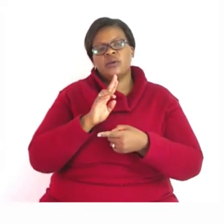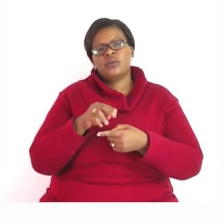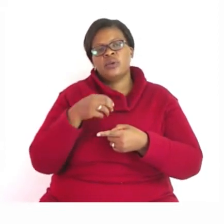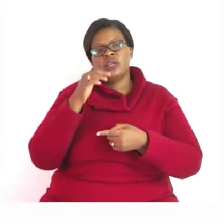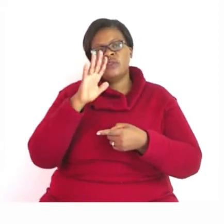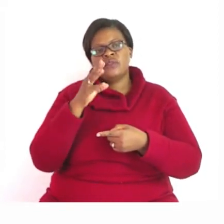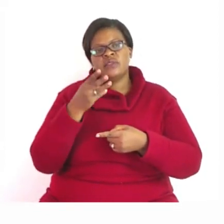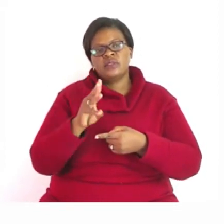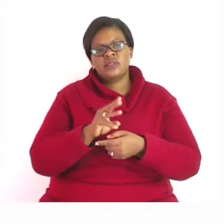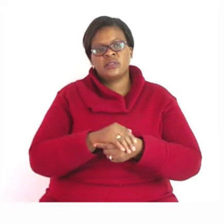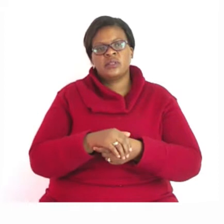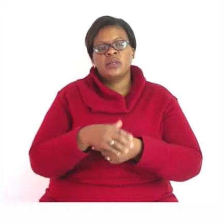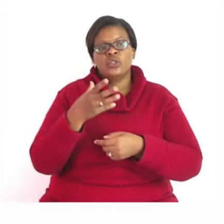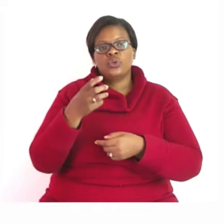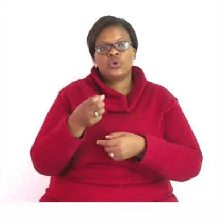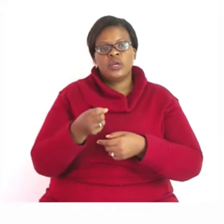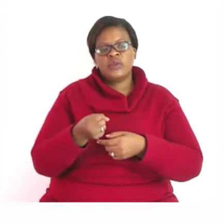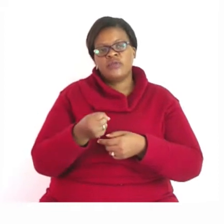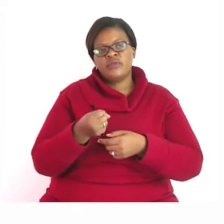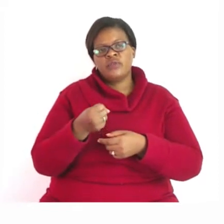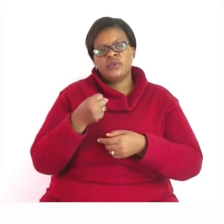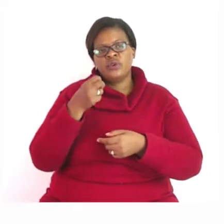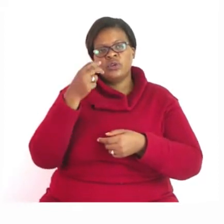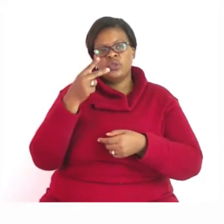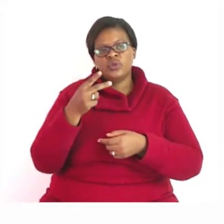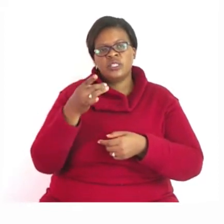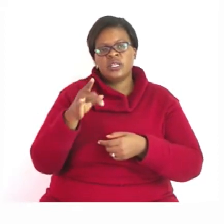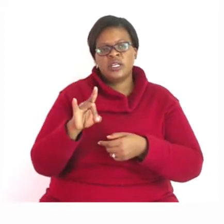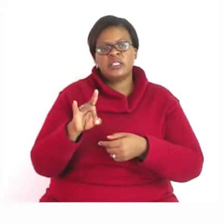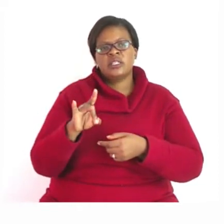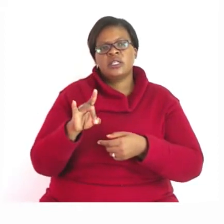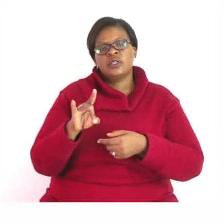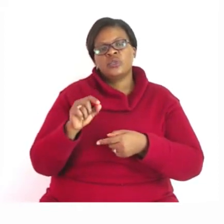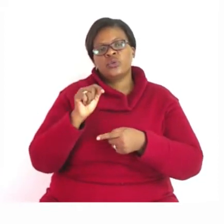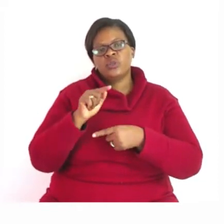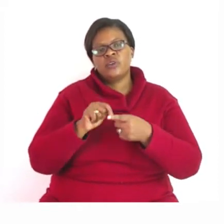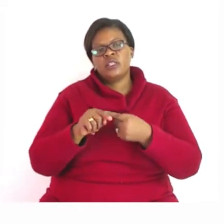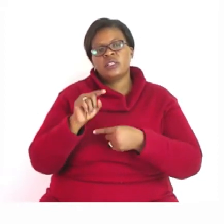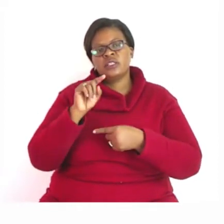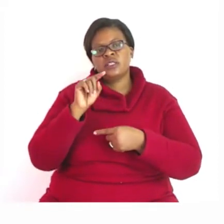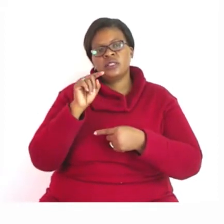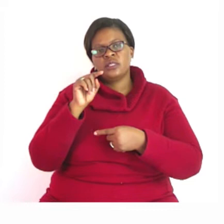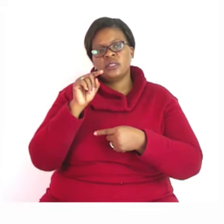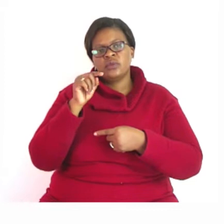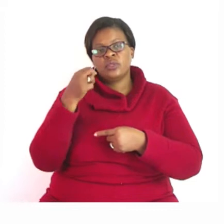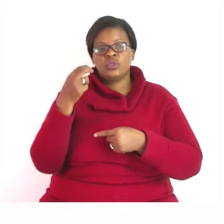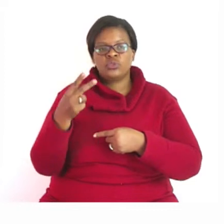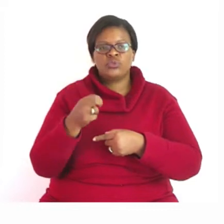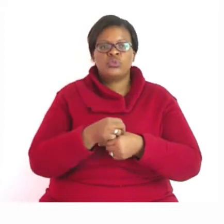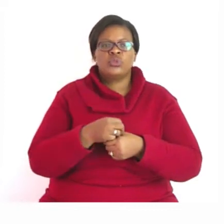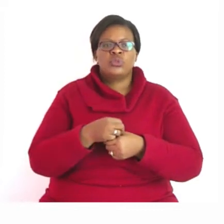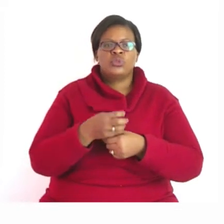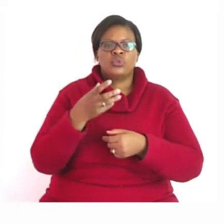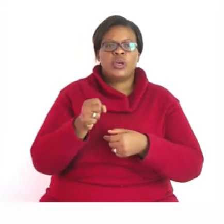get 28, you have to use 2 times 14. And in order to get 14, you must